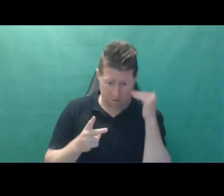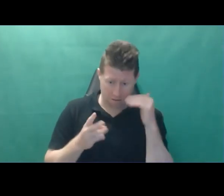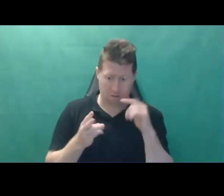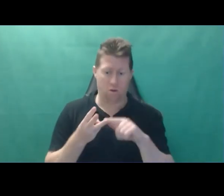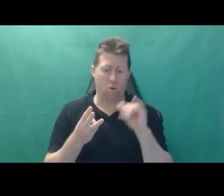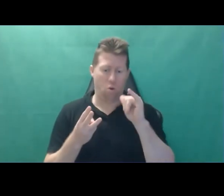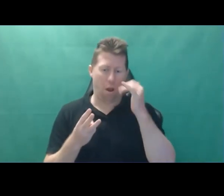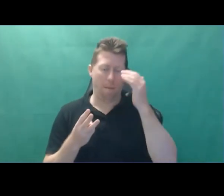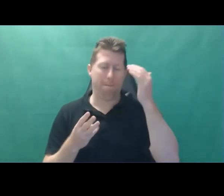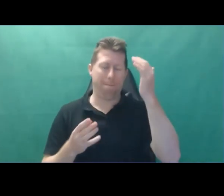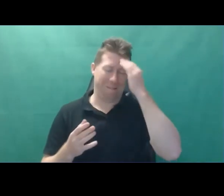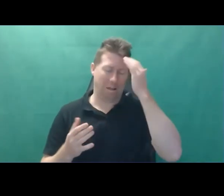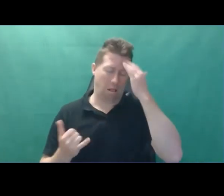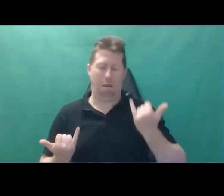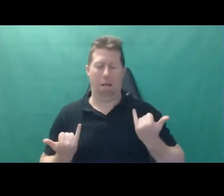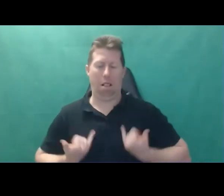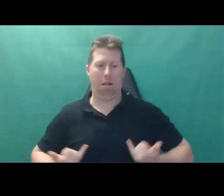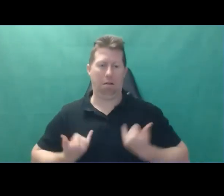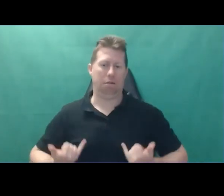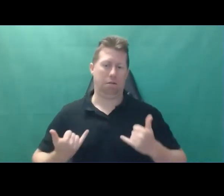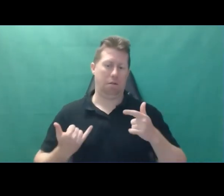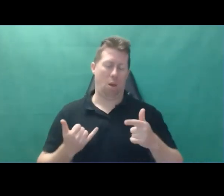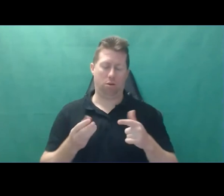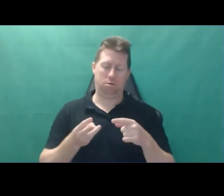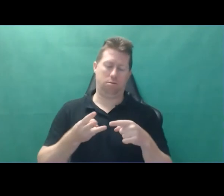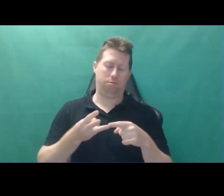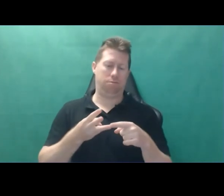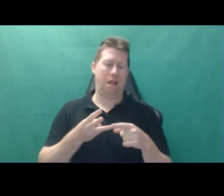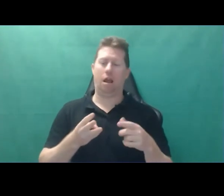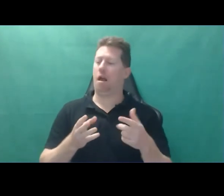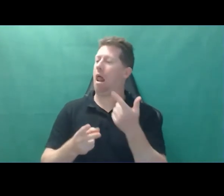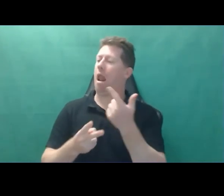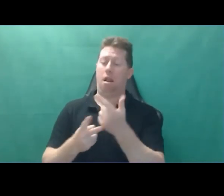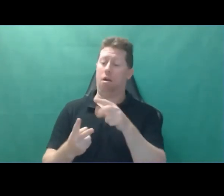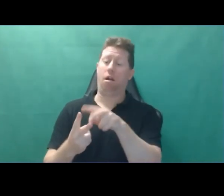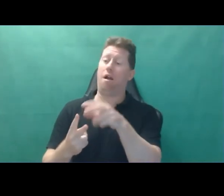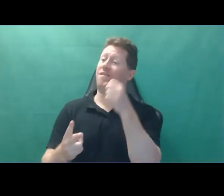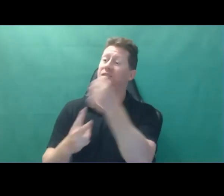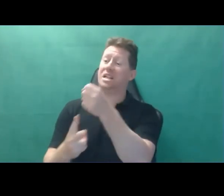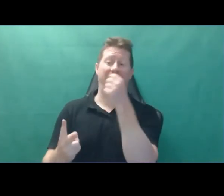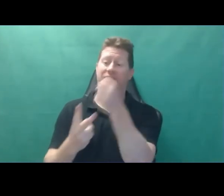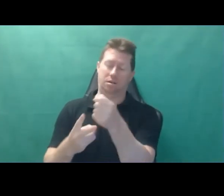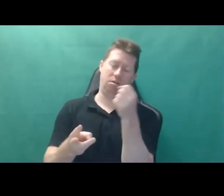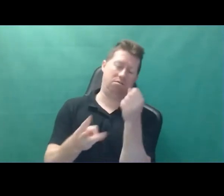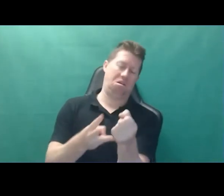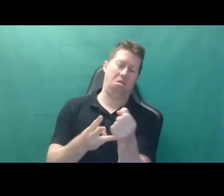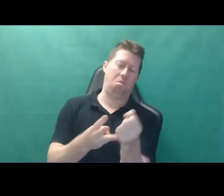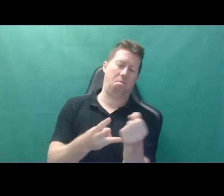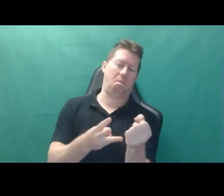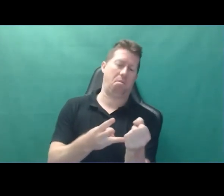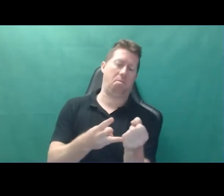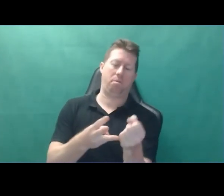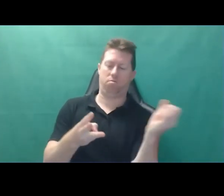the grab bag of, of everything that was left over. And if people like